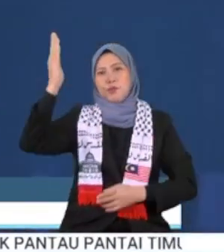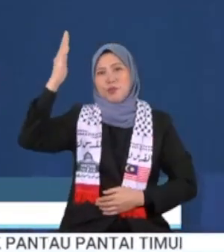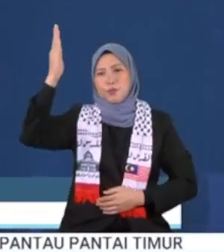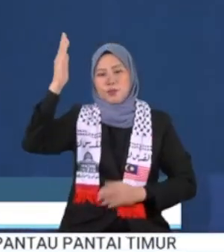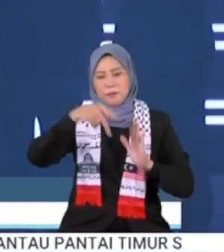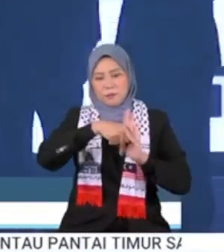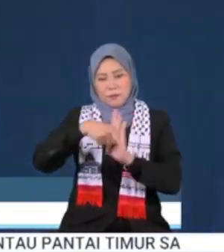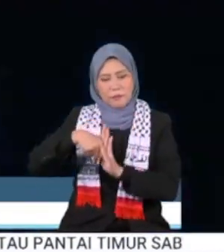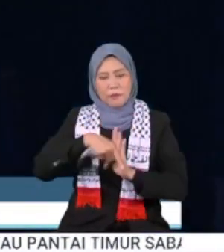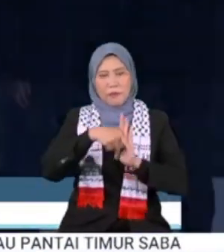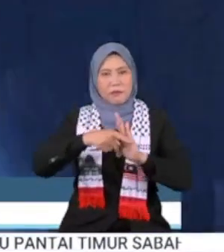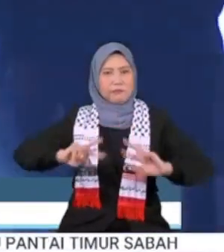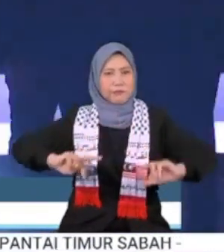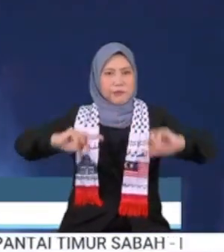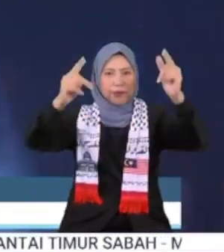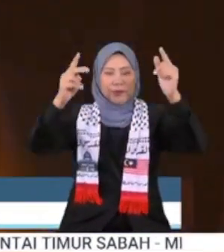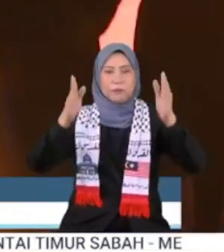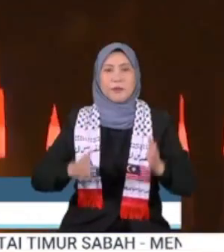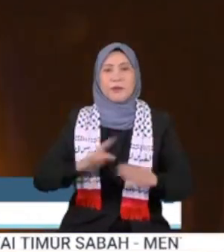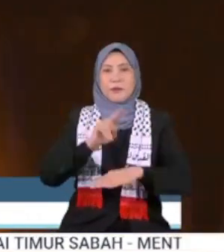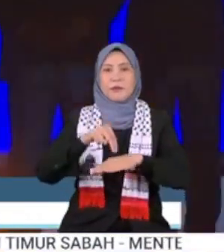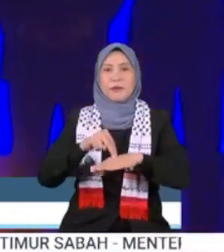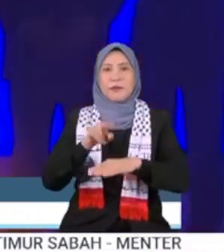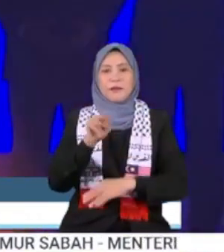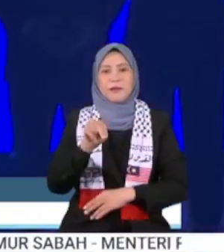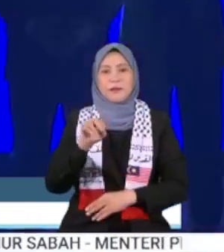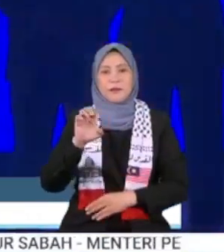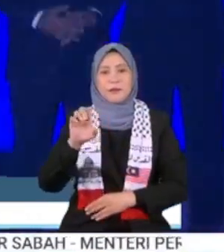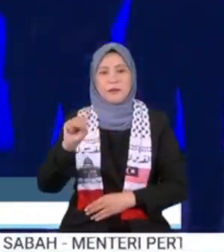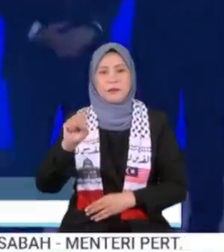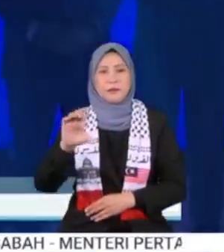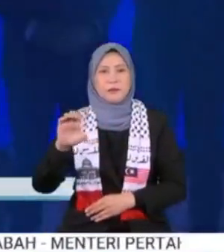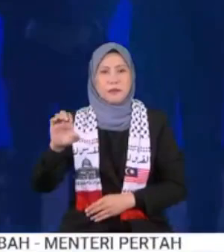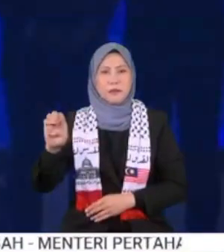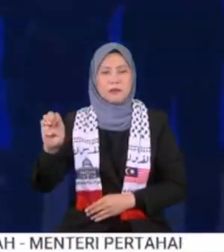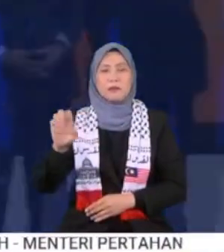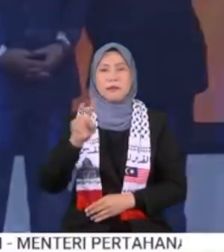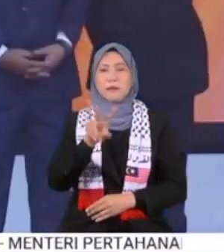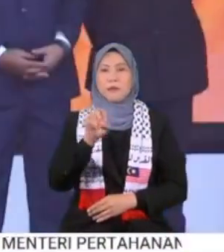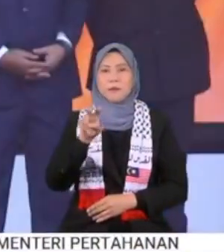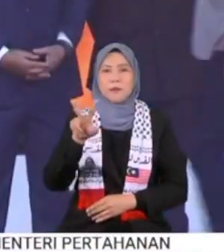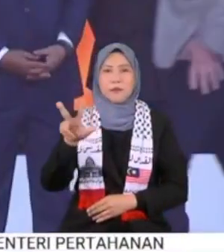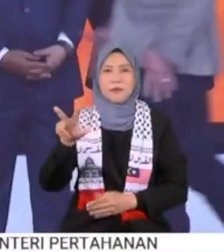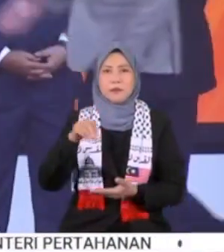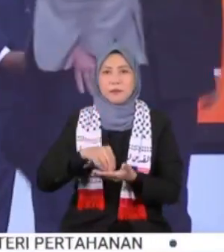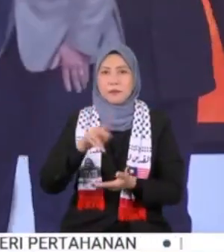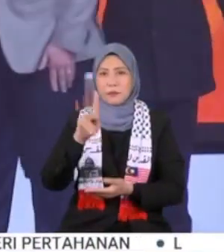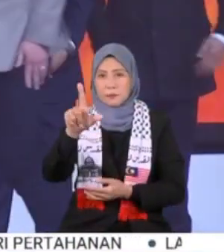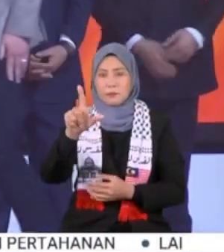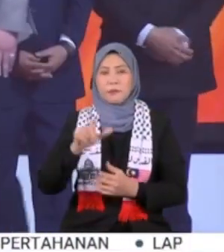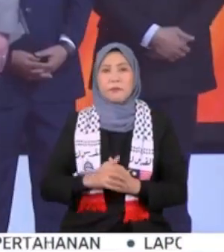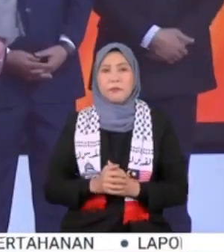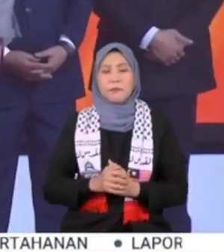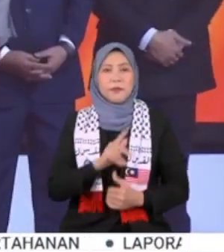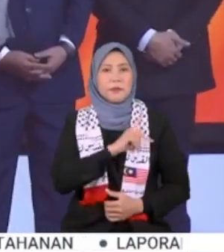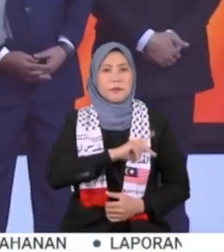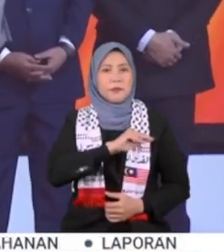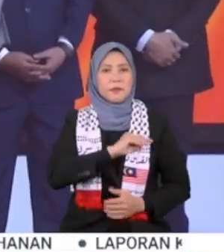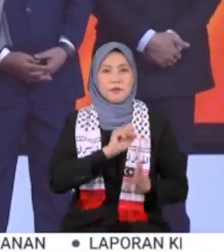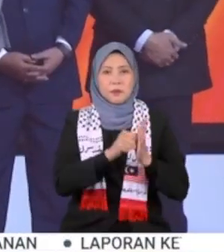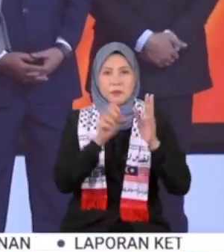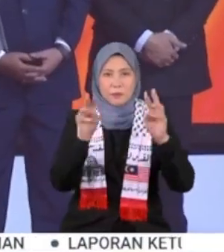2030 Insan kebangsaan nhcce 2023 di ibu negara turut hadir menteri sumber